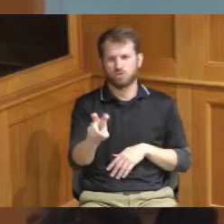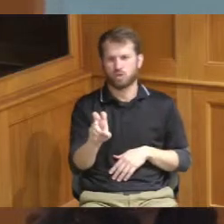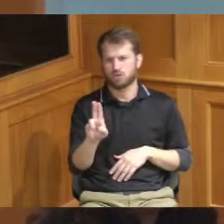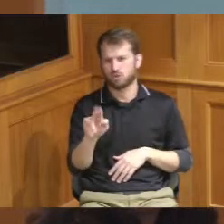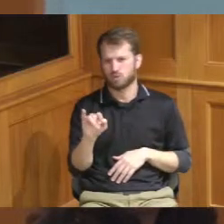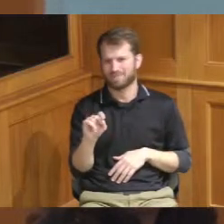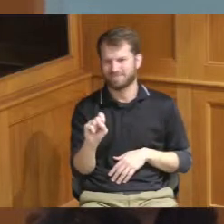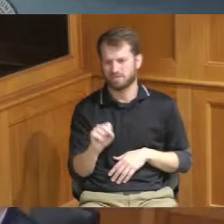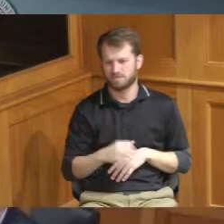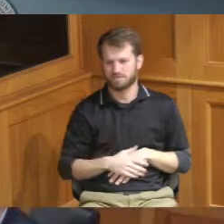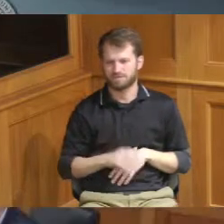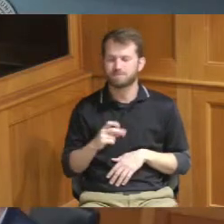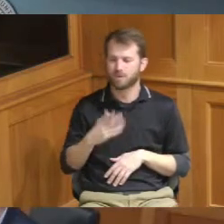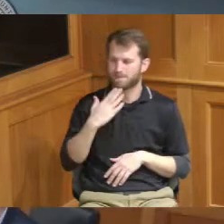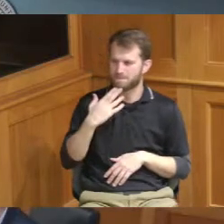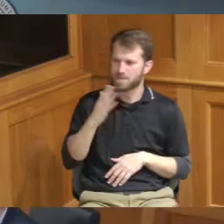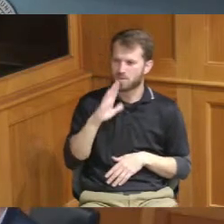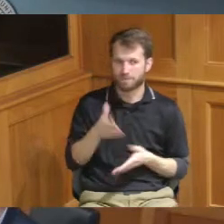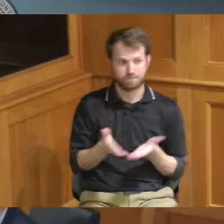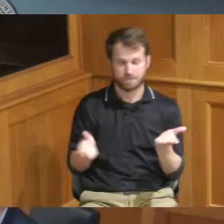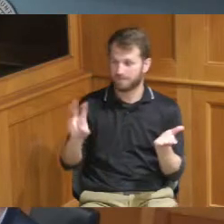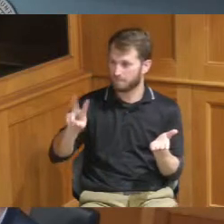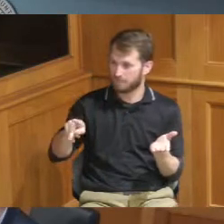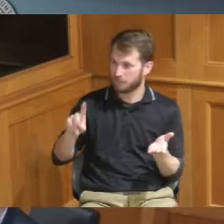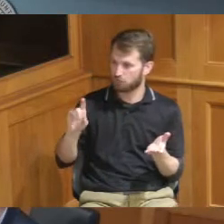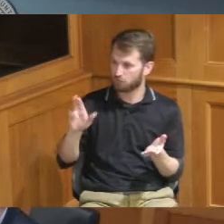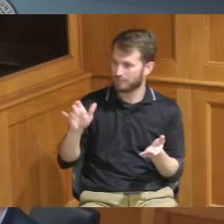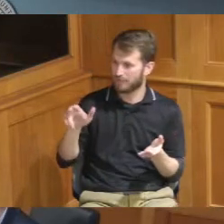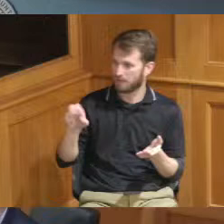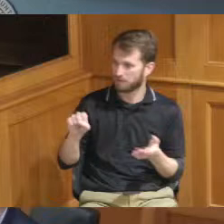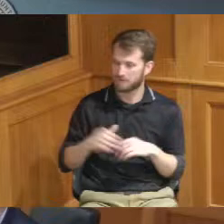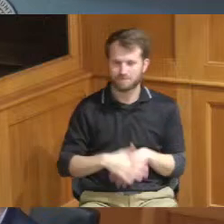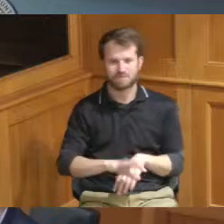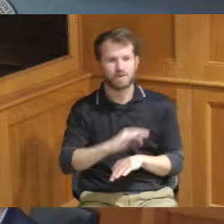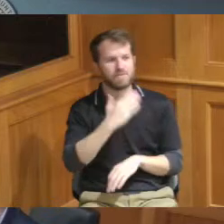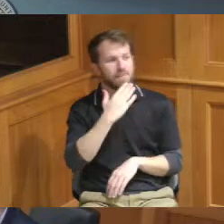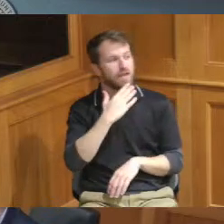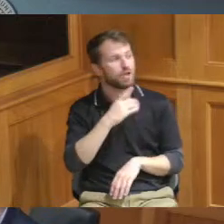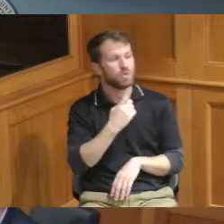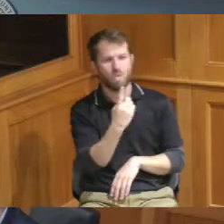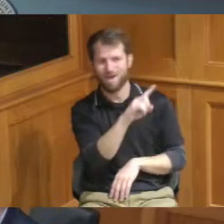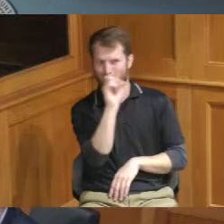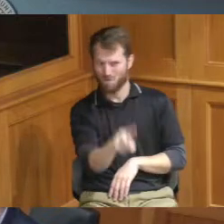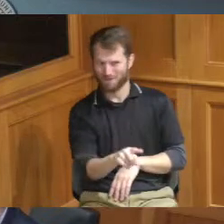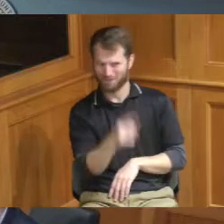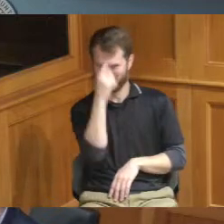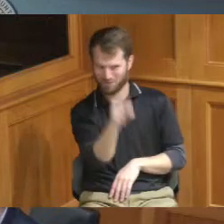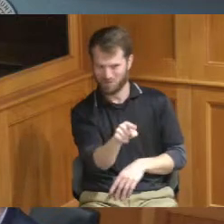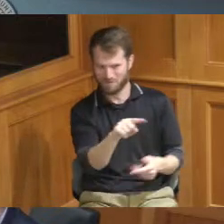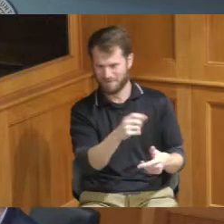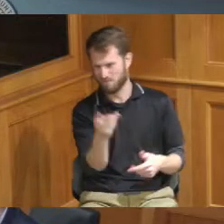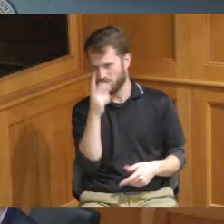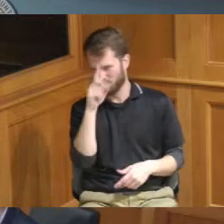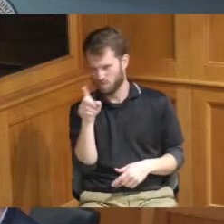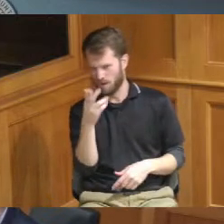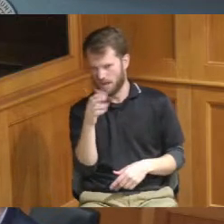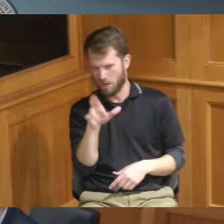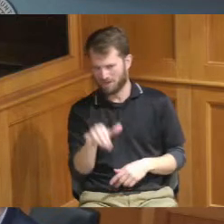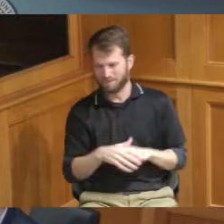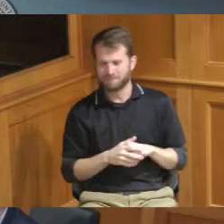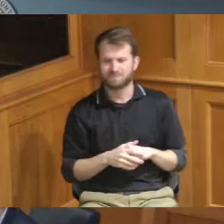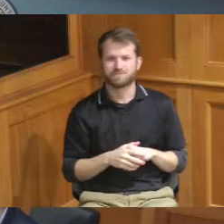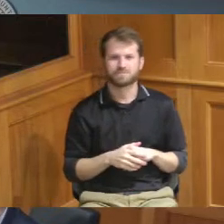Gotcha. Thank you. I'll open it up. Vice President Driehaus. Thank you. I just have one question for yourself and then a couple for Harry.